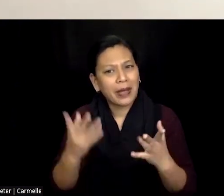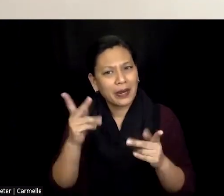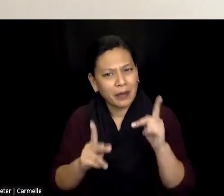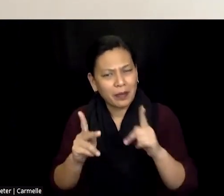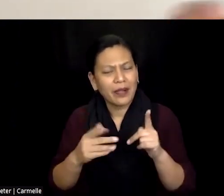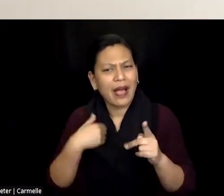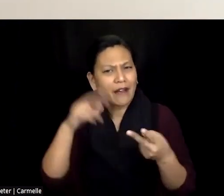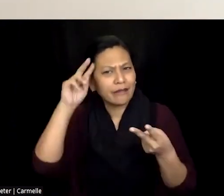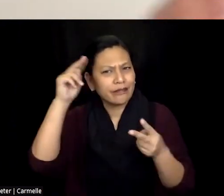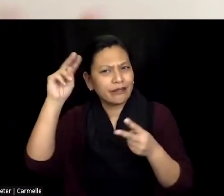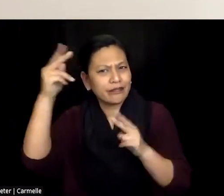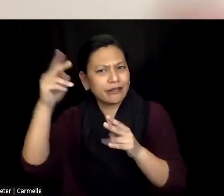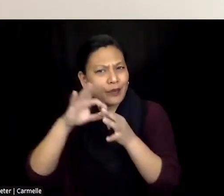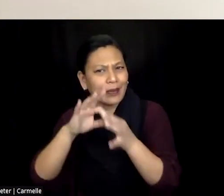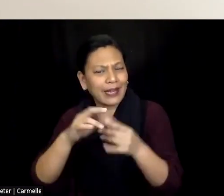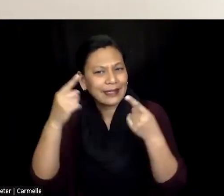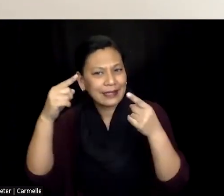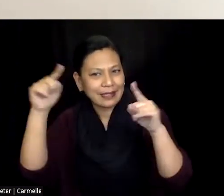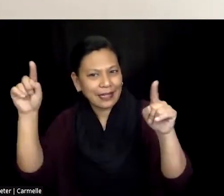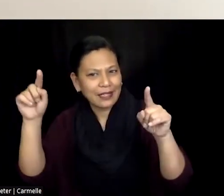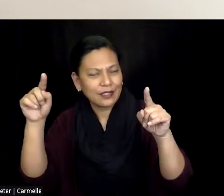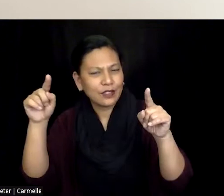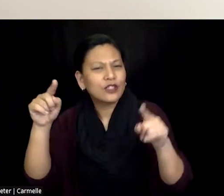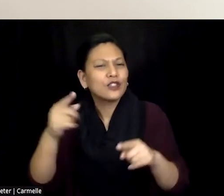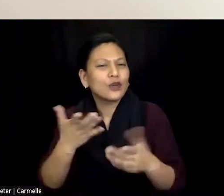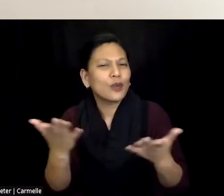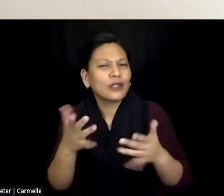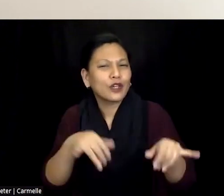success projects might find when they're backed by Hollywood studios?